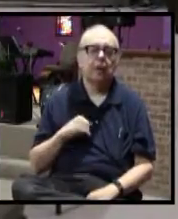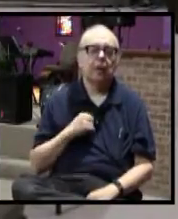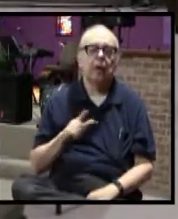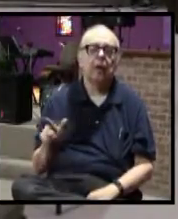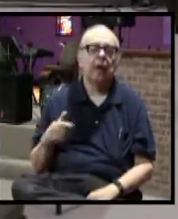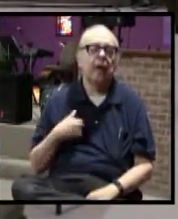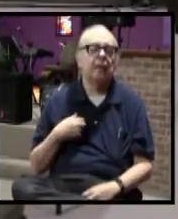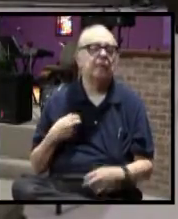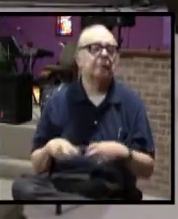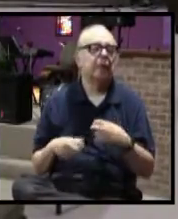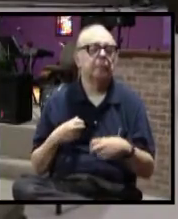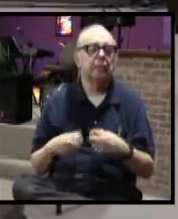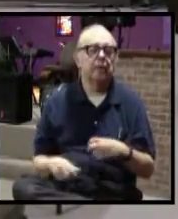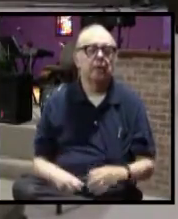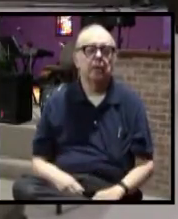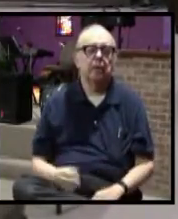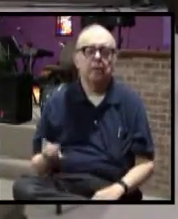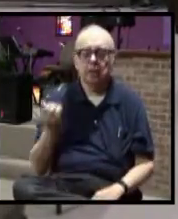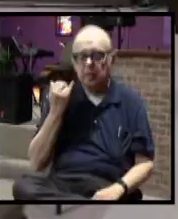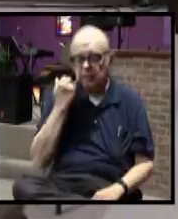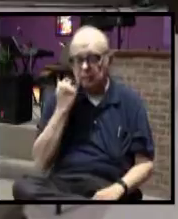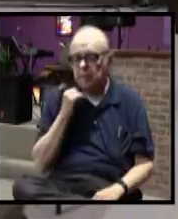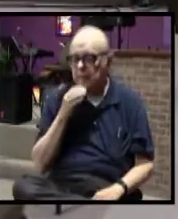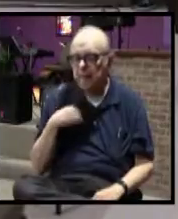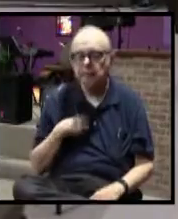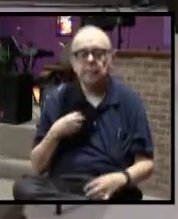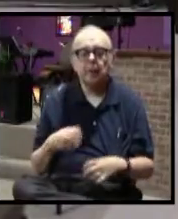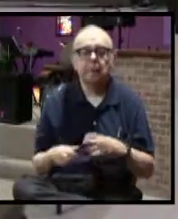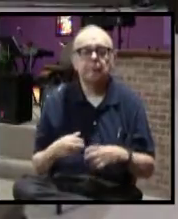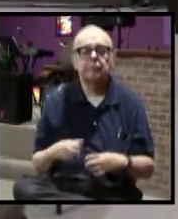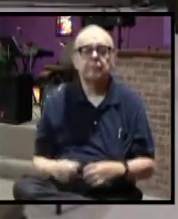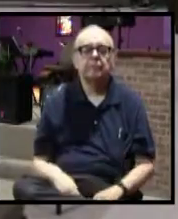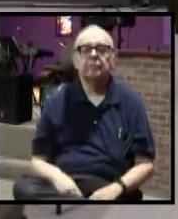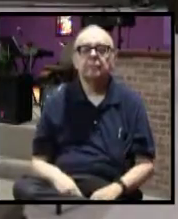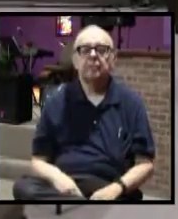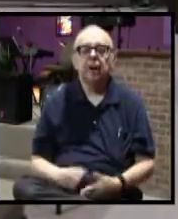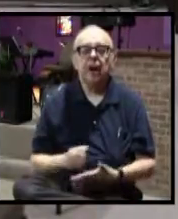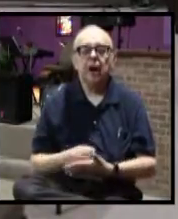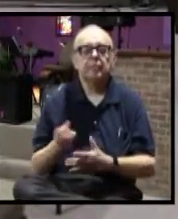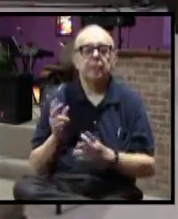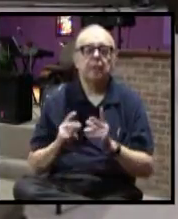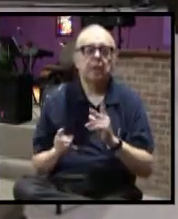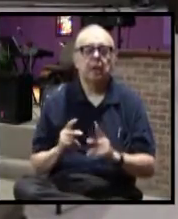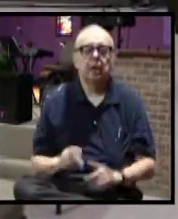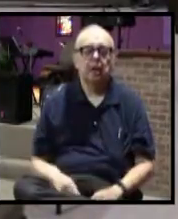You see, we all got issues. We all got problems. And if you don't have any, I'll give you some of mine.